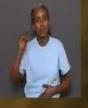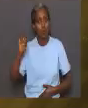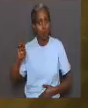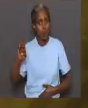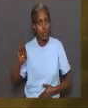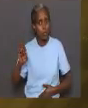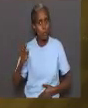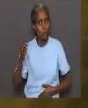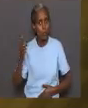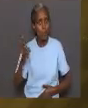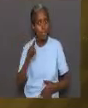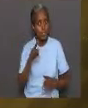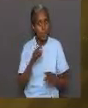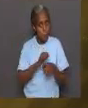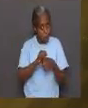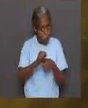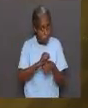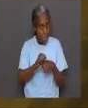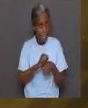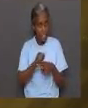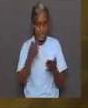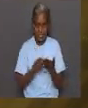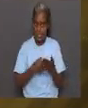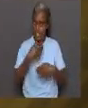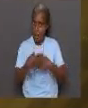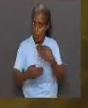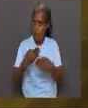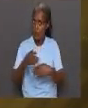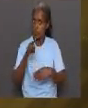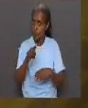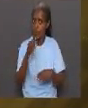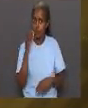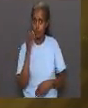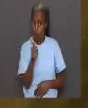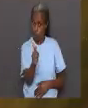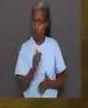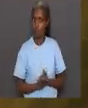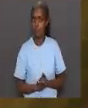cone. Be sure to practice this process on your